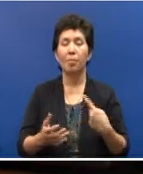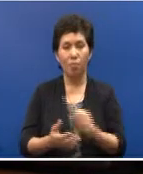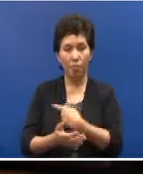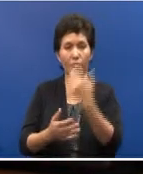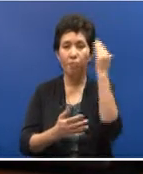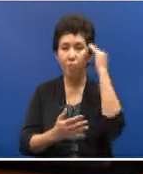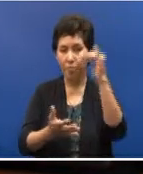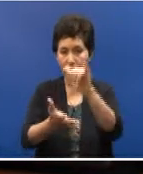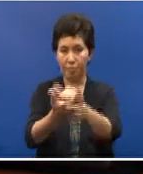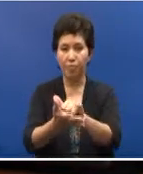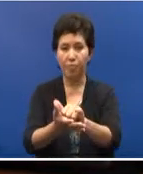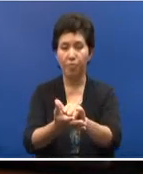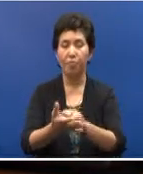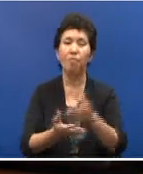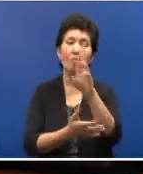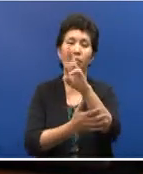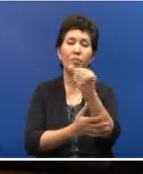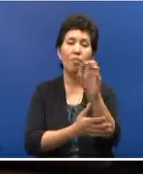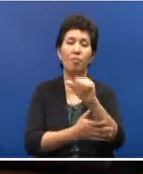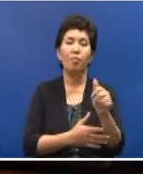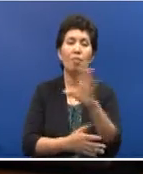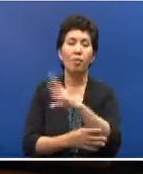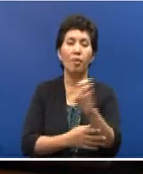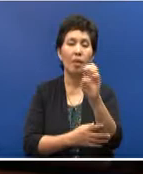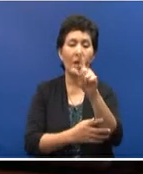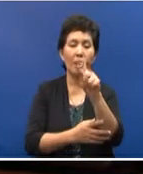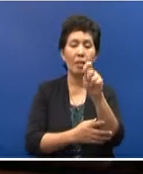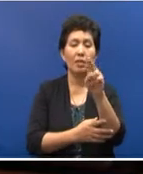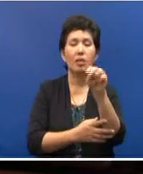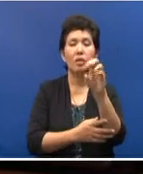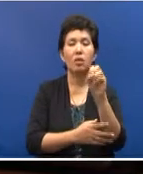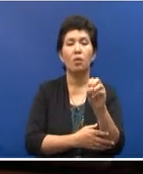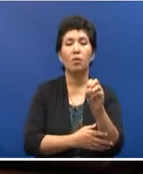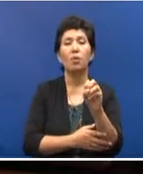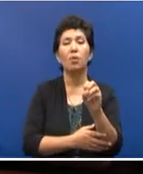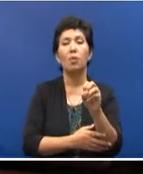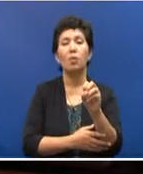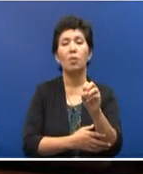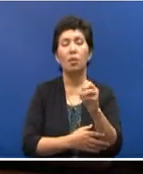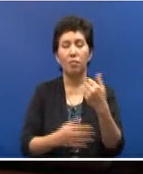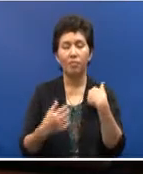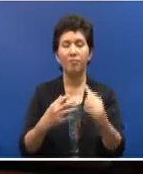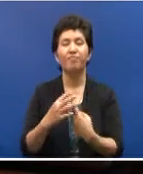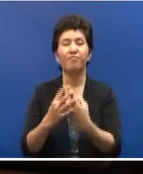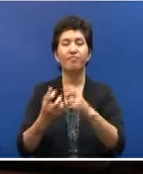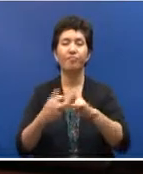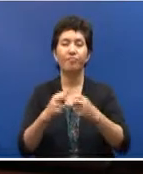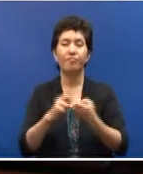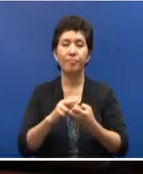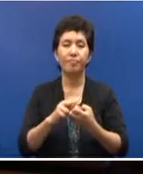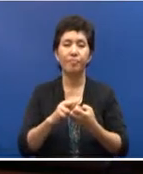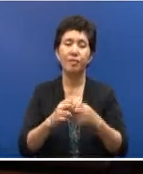that racism and ethnocentrism, okay, may lead to conflict. Okay,